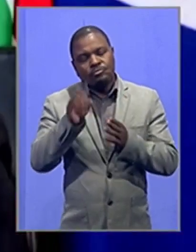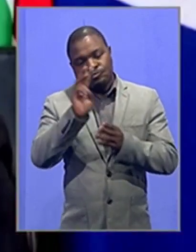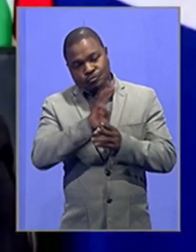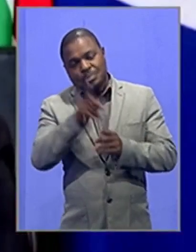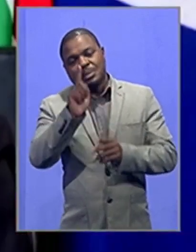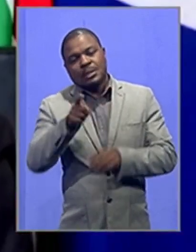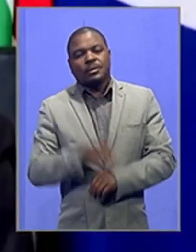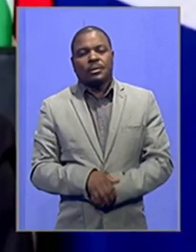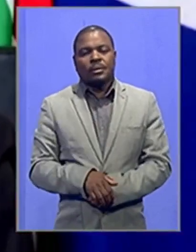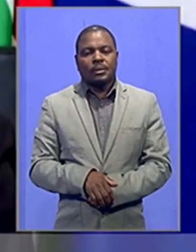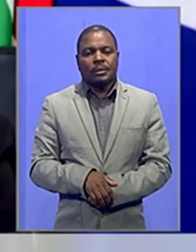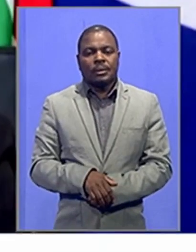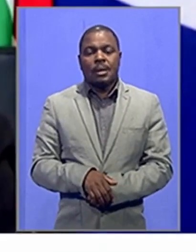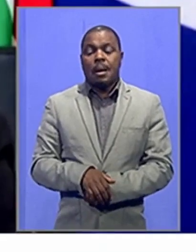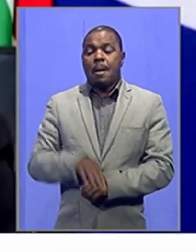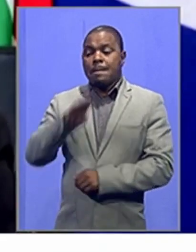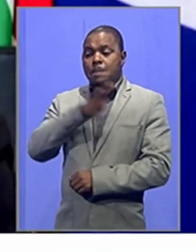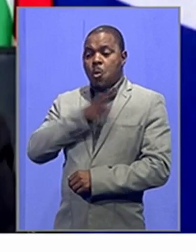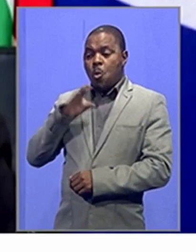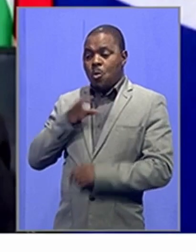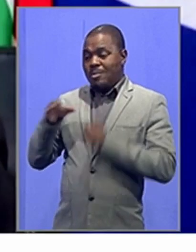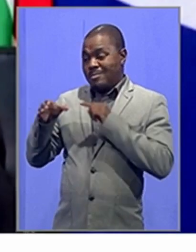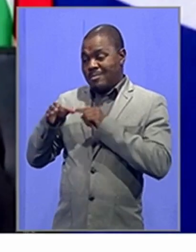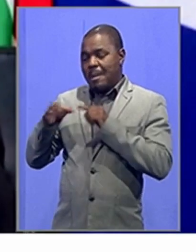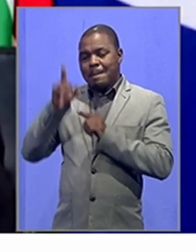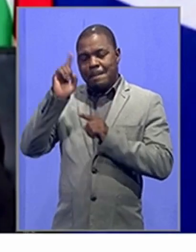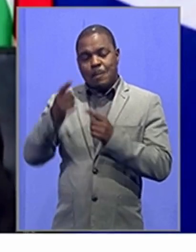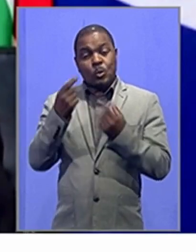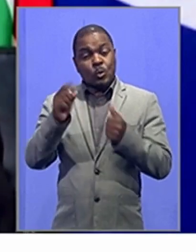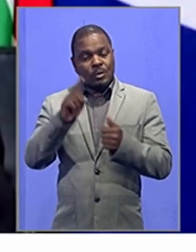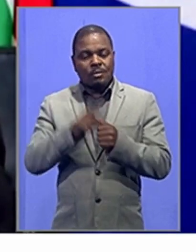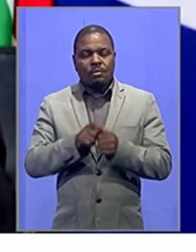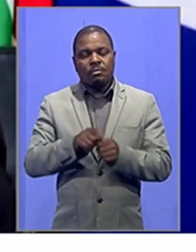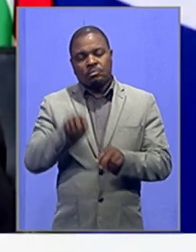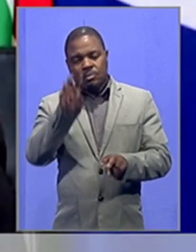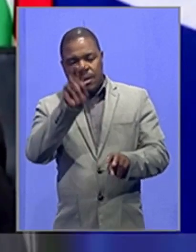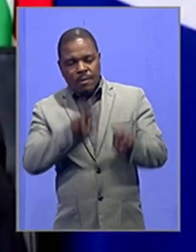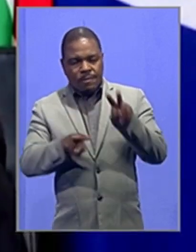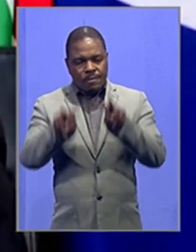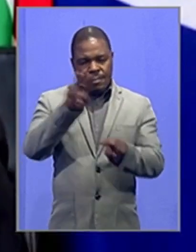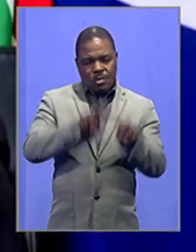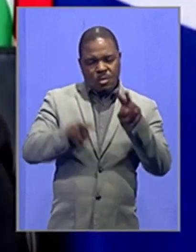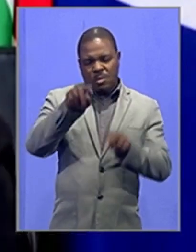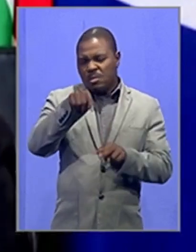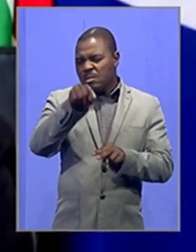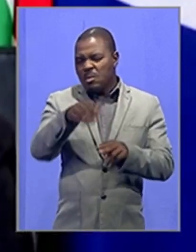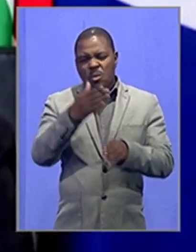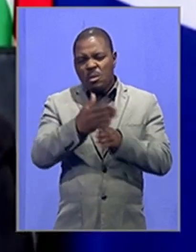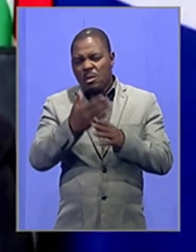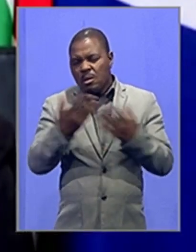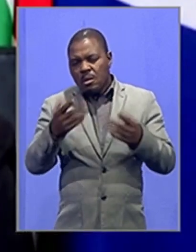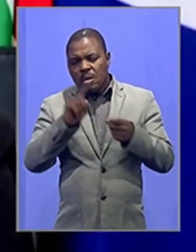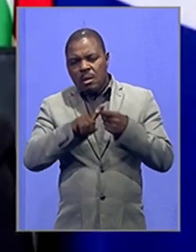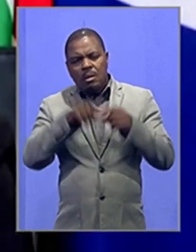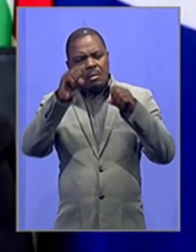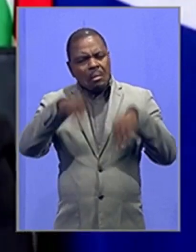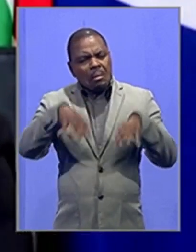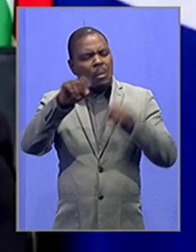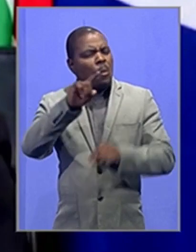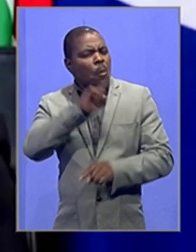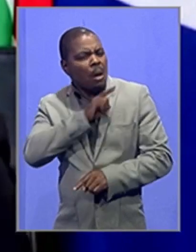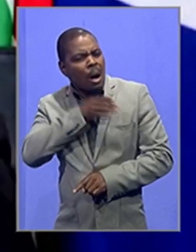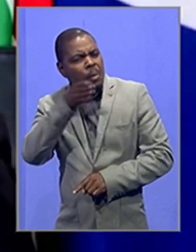said, the board should evaluate exactly the performance. Why load shedding? Why these